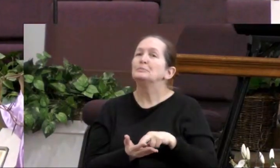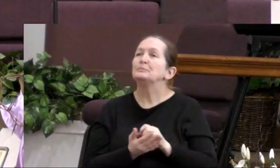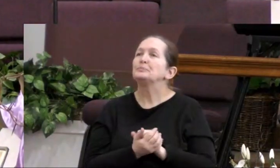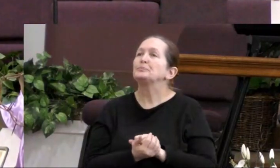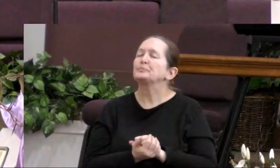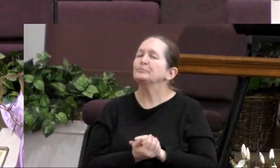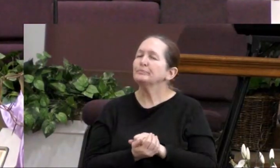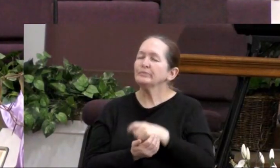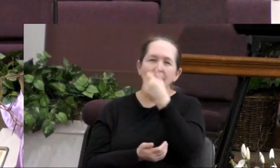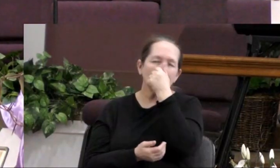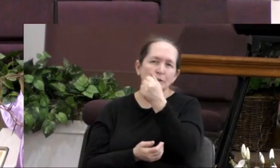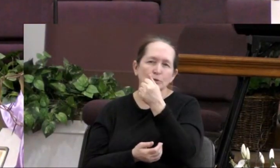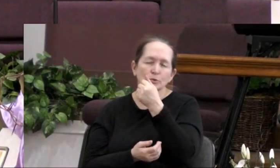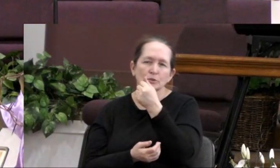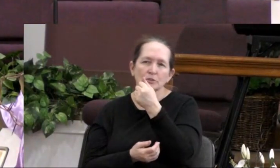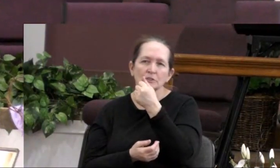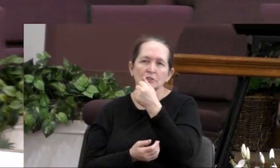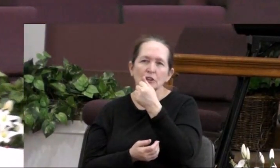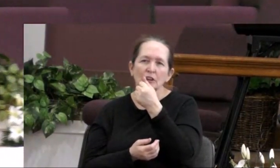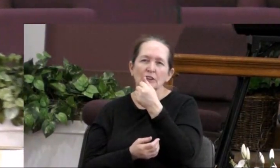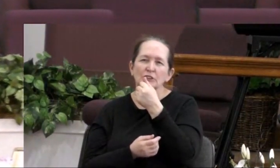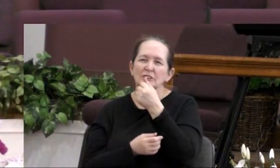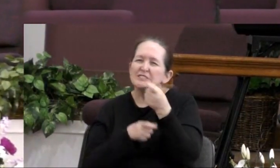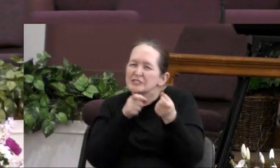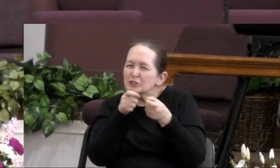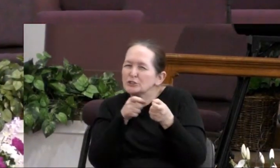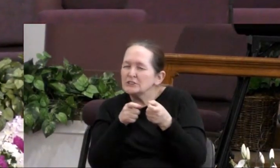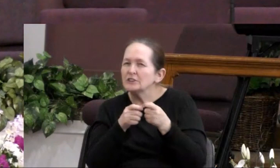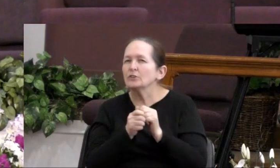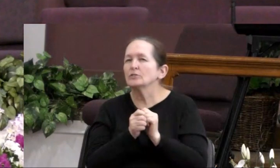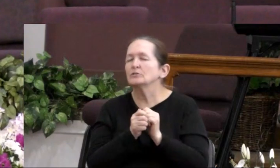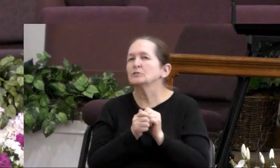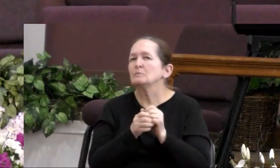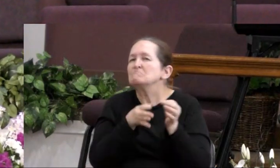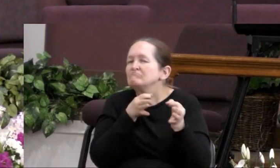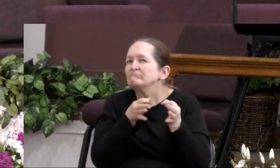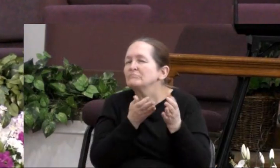And it's interesting, just little details here.